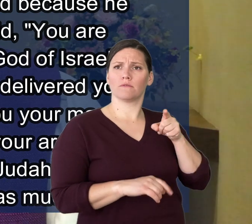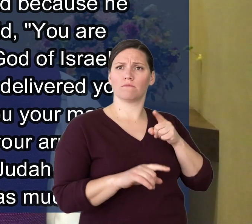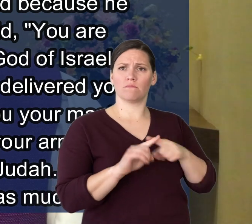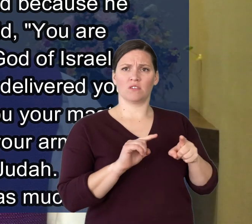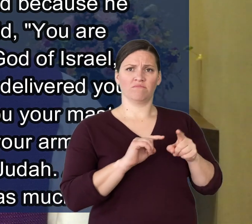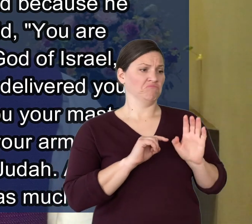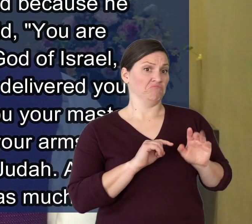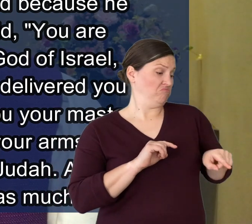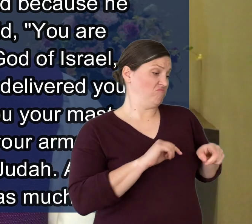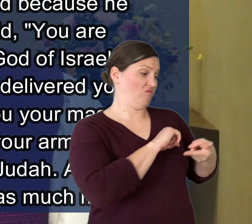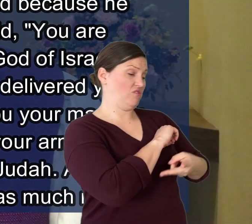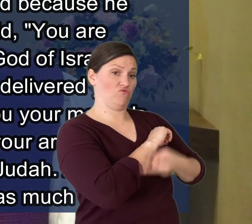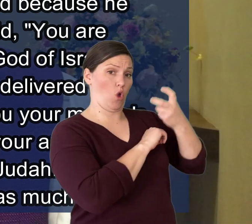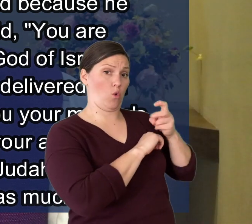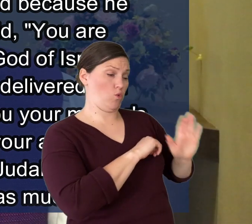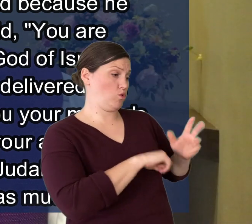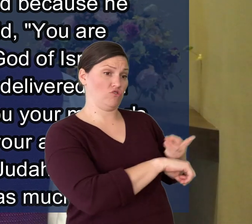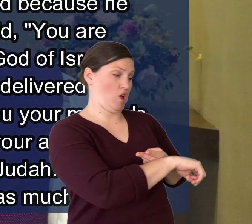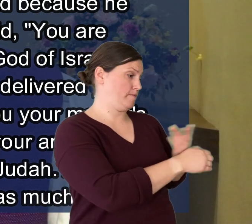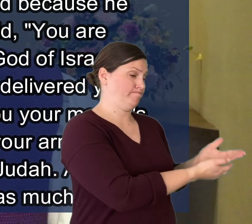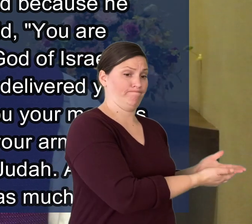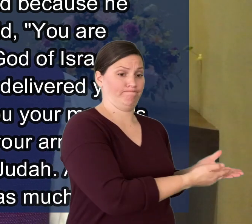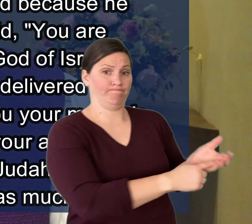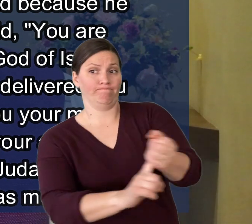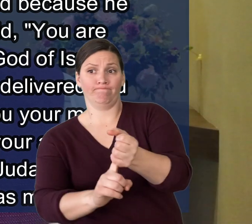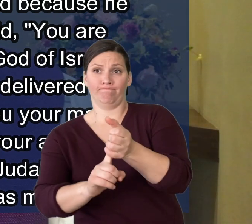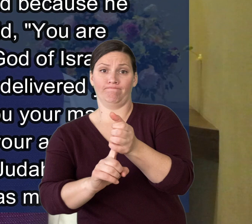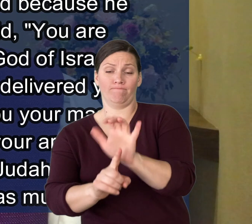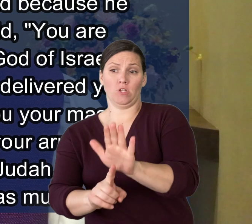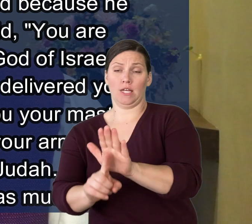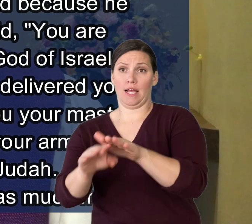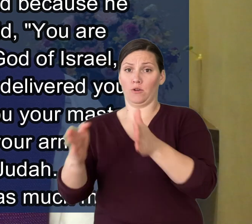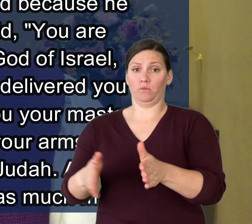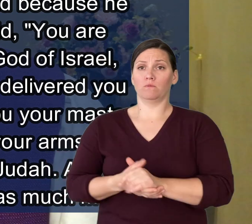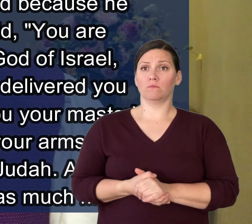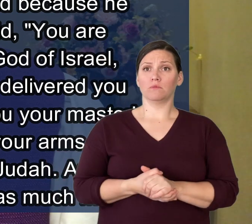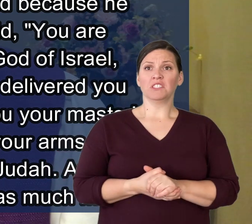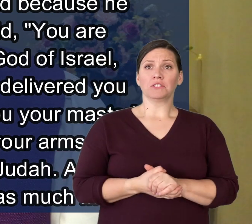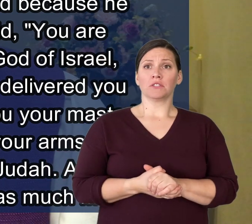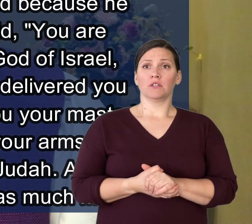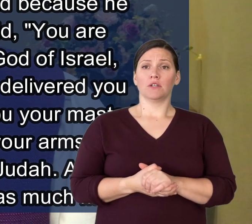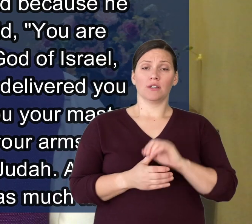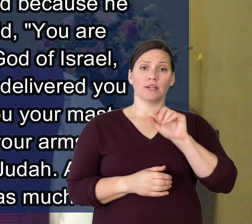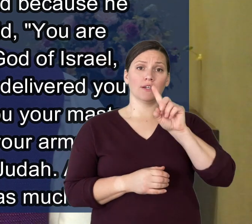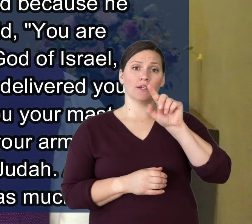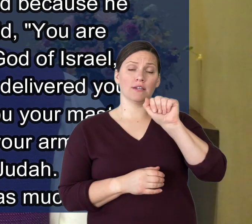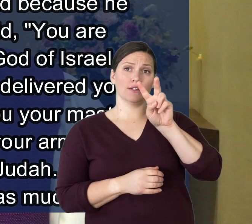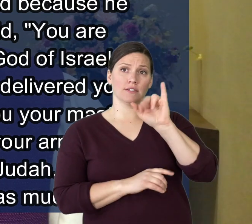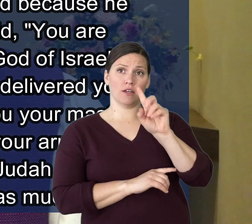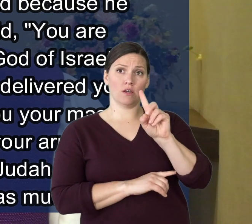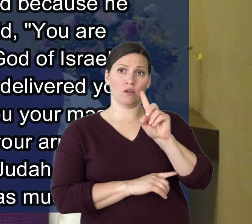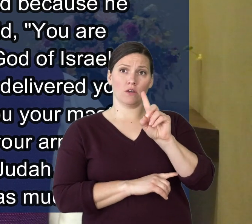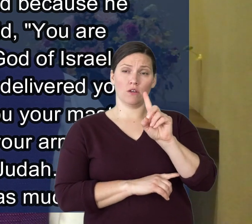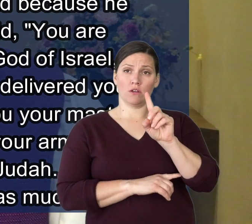poor man's lamb and prepared it for the man who had come to him. Then David's anger was